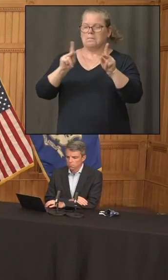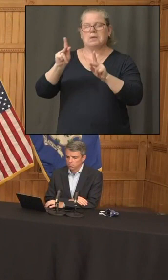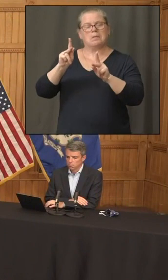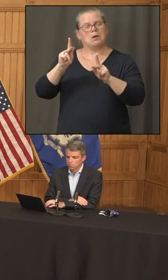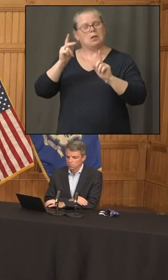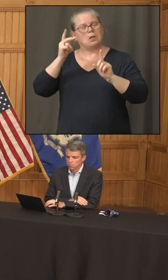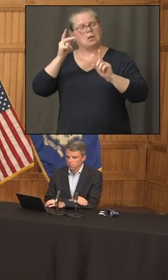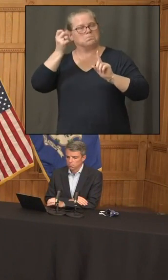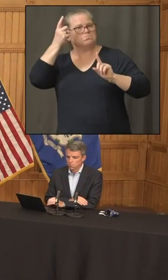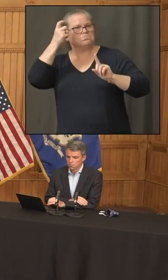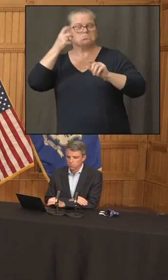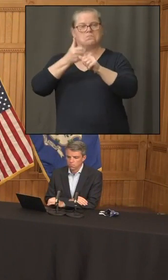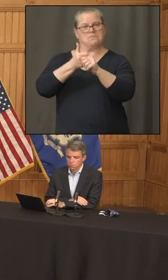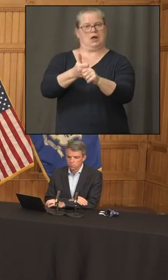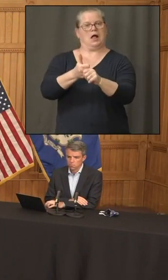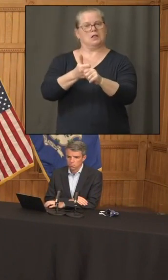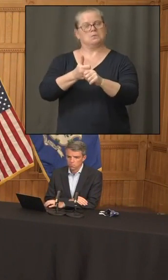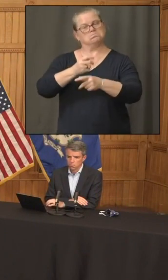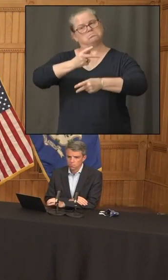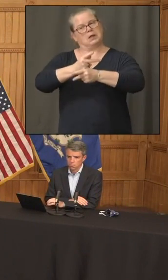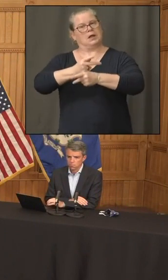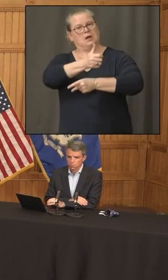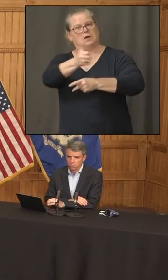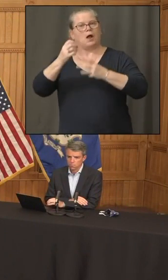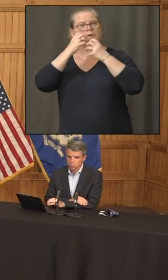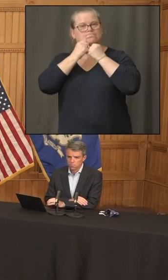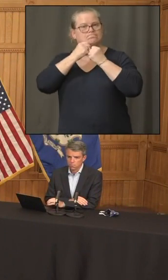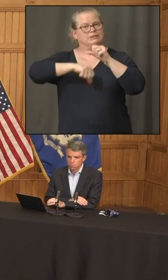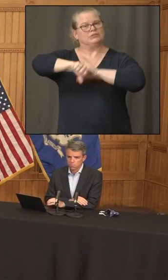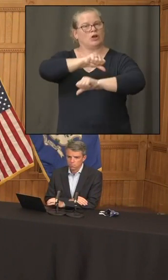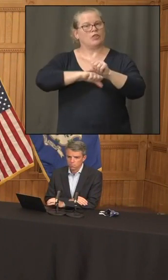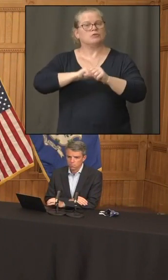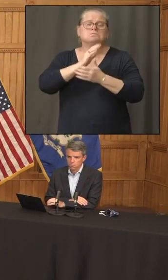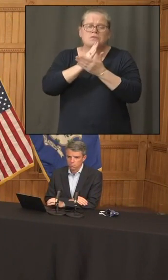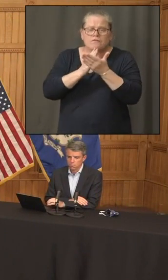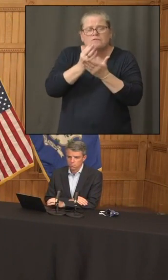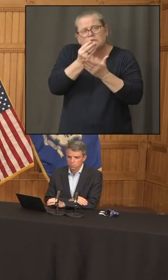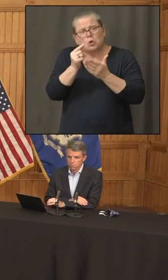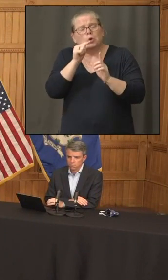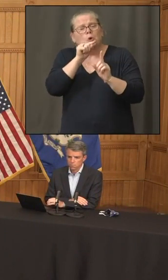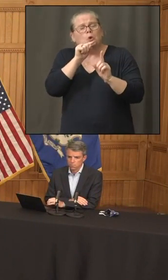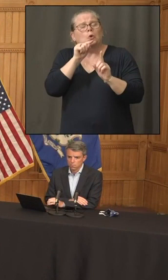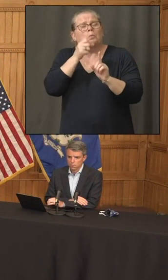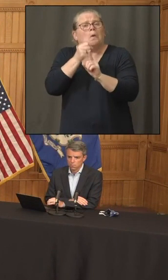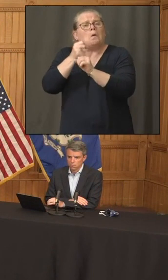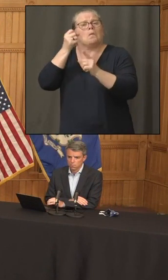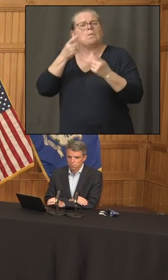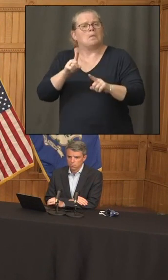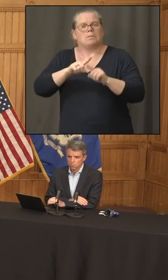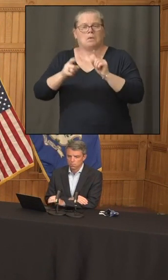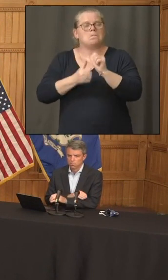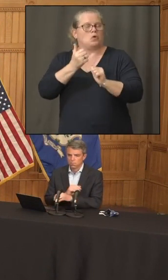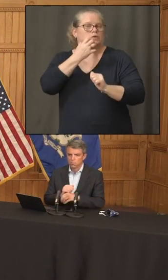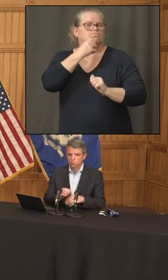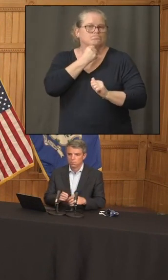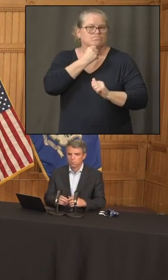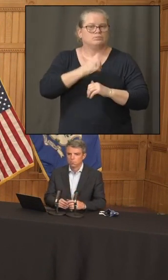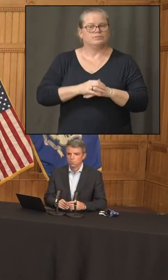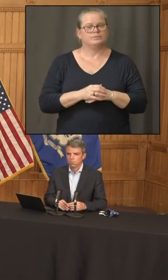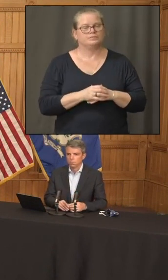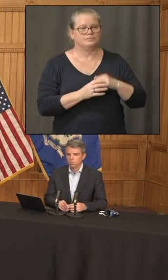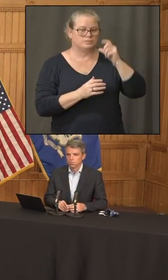the follow-up is, are there any state or municipal shutdowns or sanctions against businesses for COVID safety above and